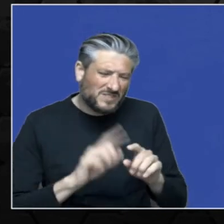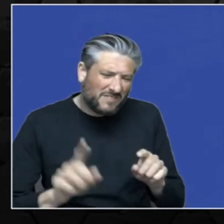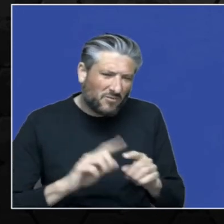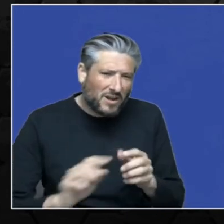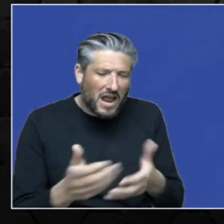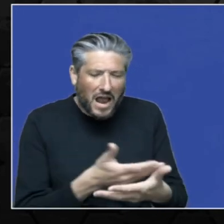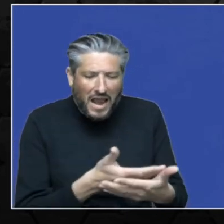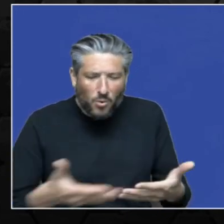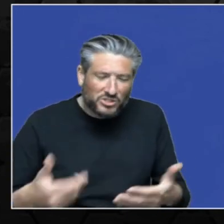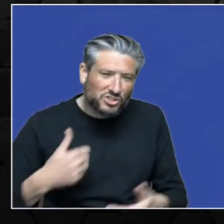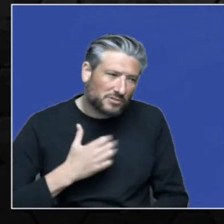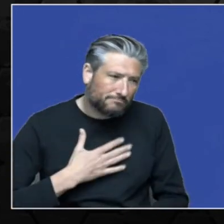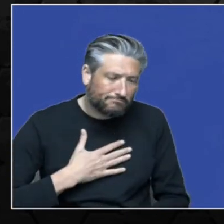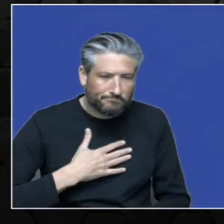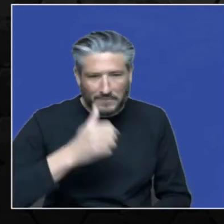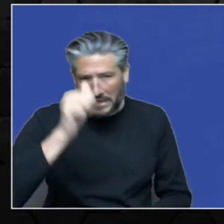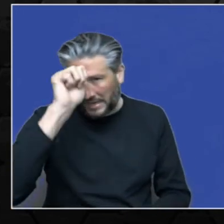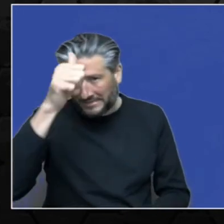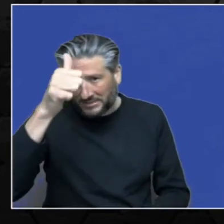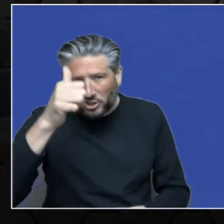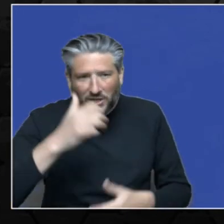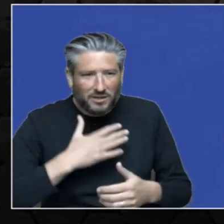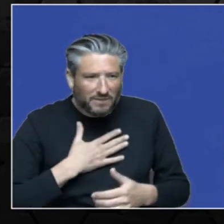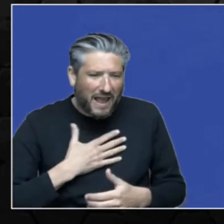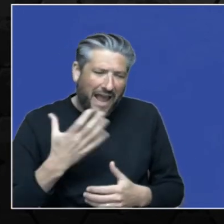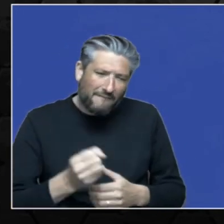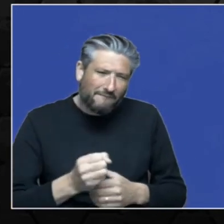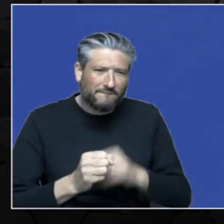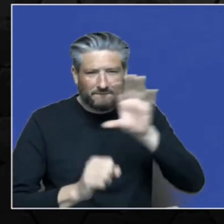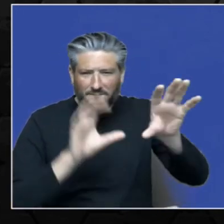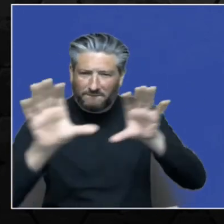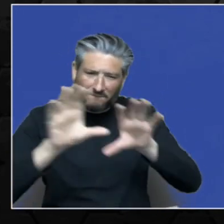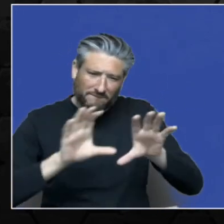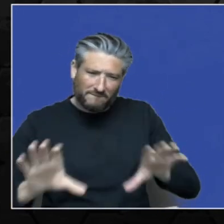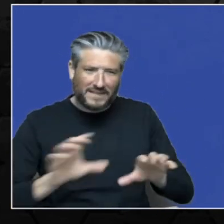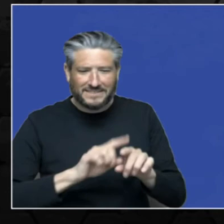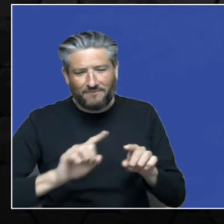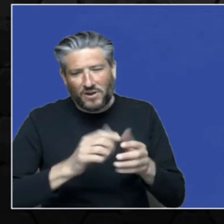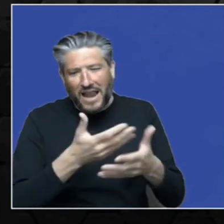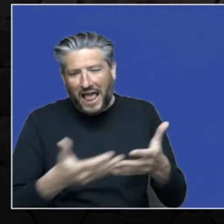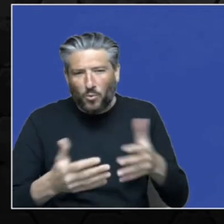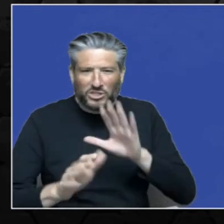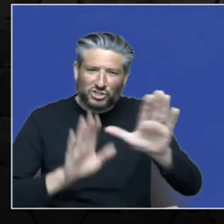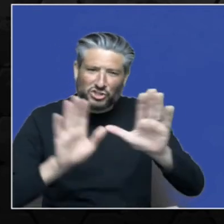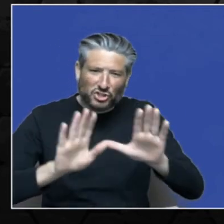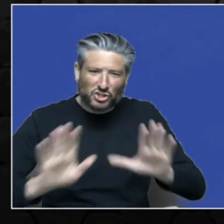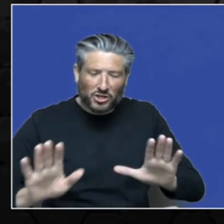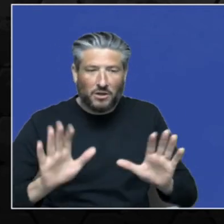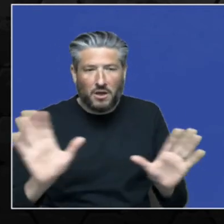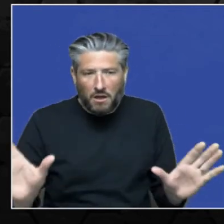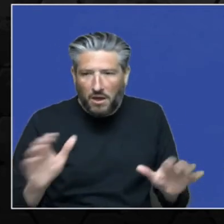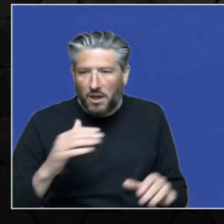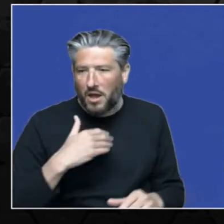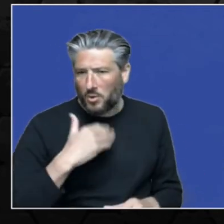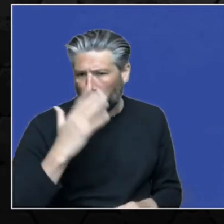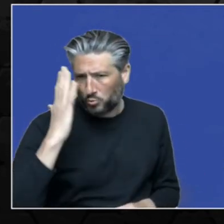Tamil, Kannada, we have the basis of the language. We know what is negative, positive, and we know